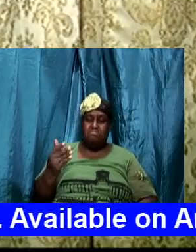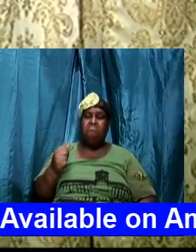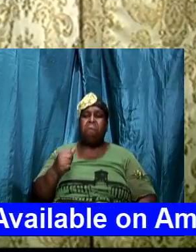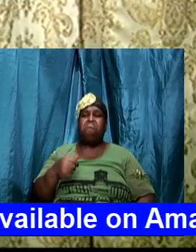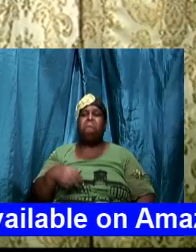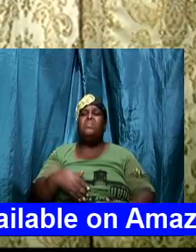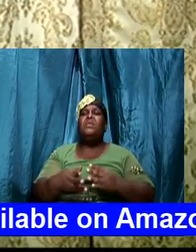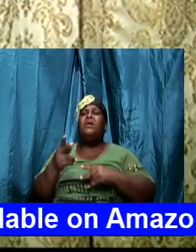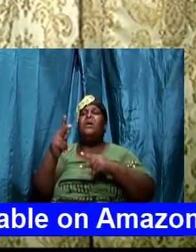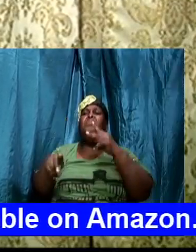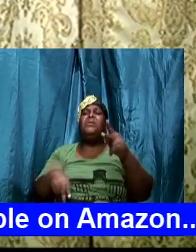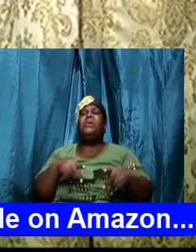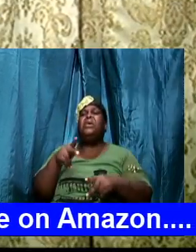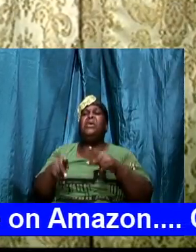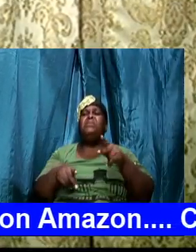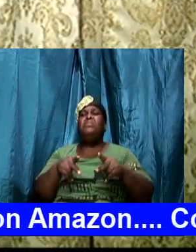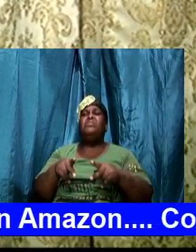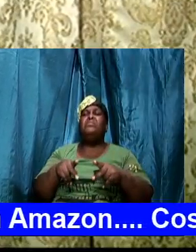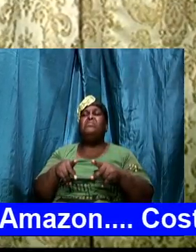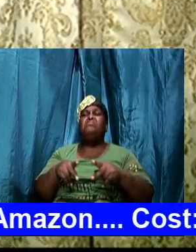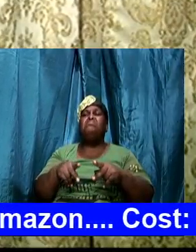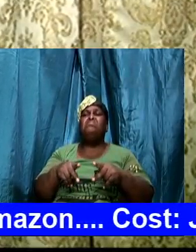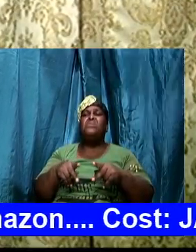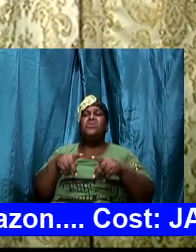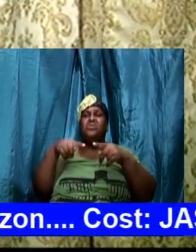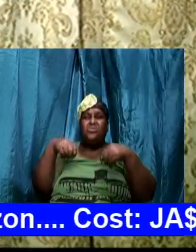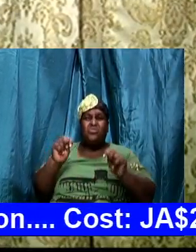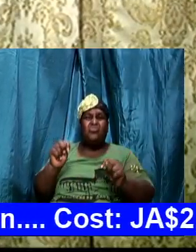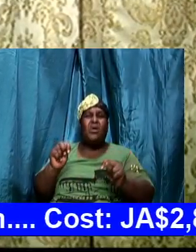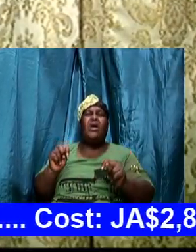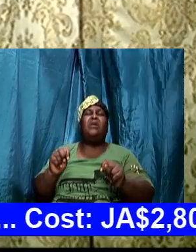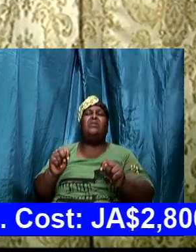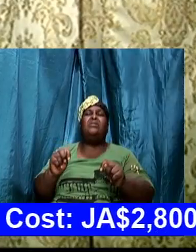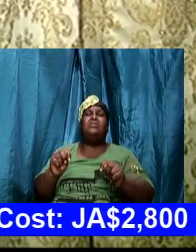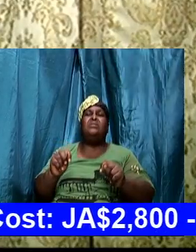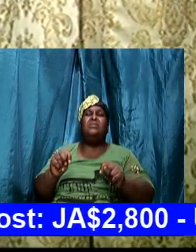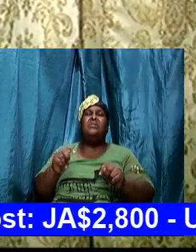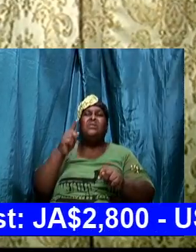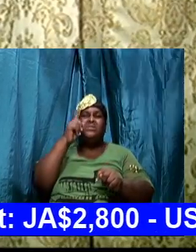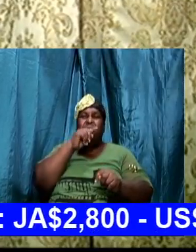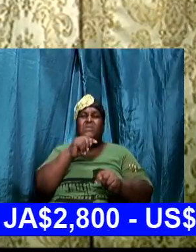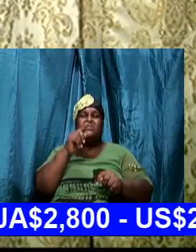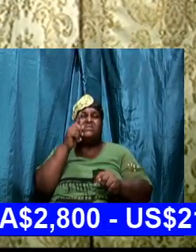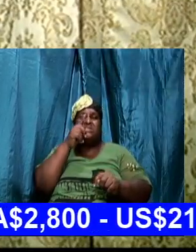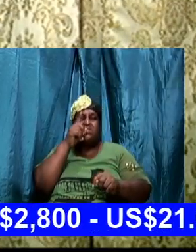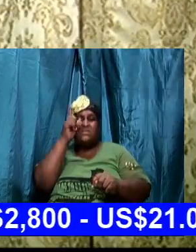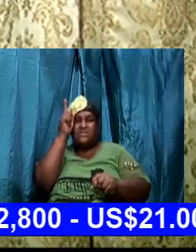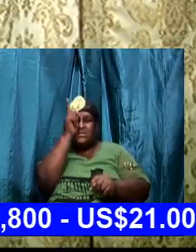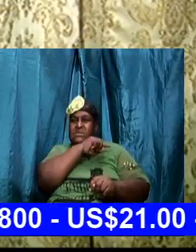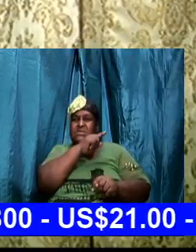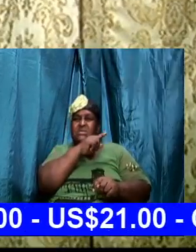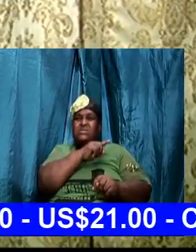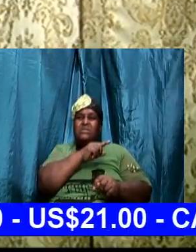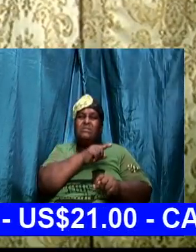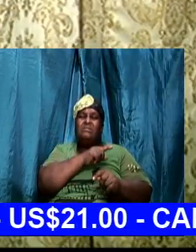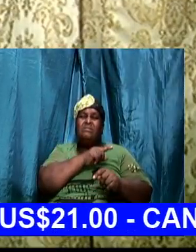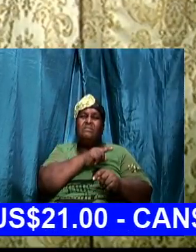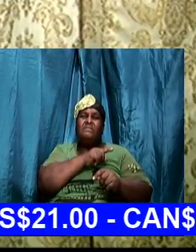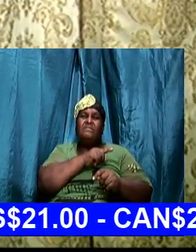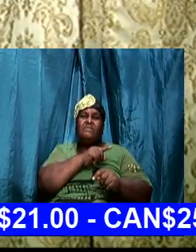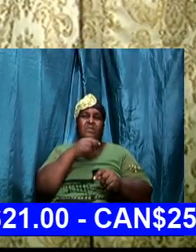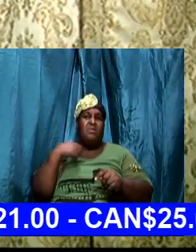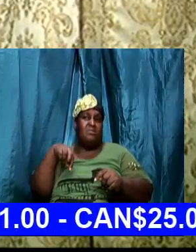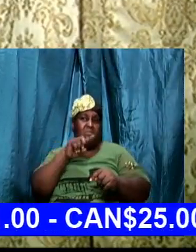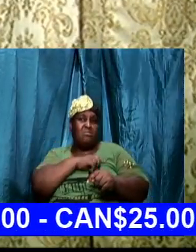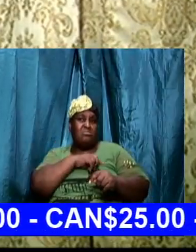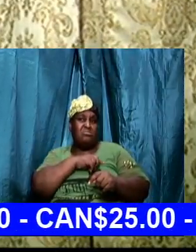will try to dissuade you, try to dissuade us from following wholly